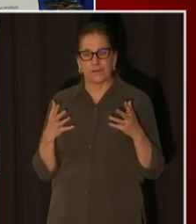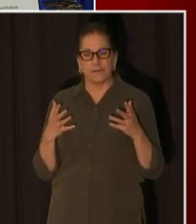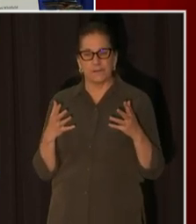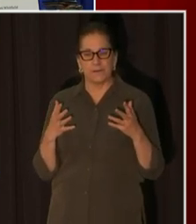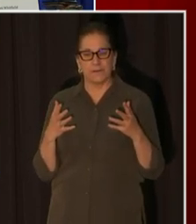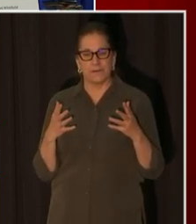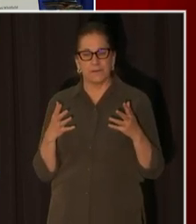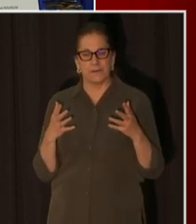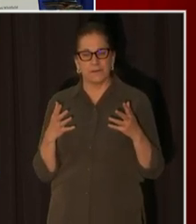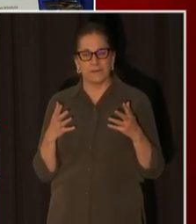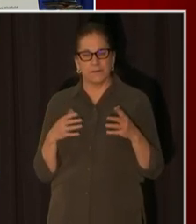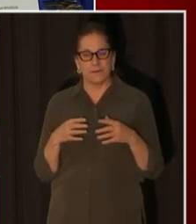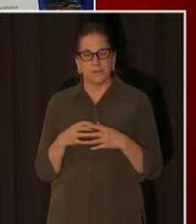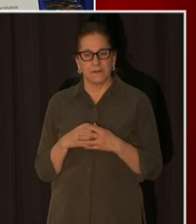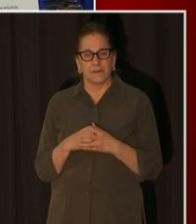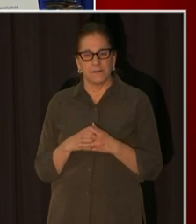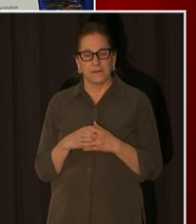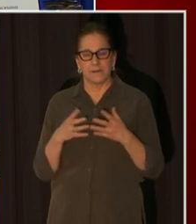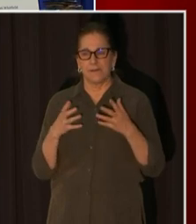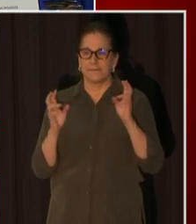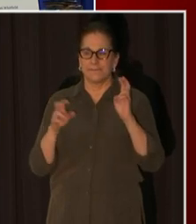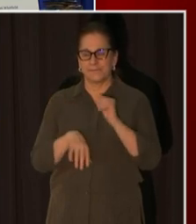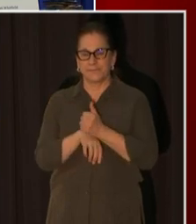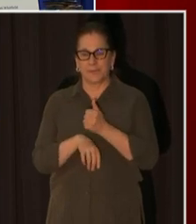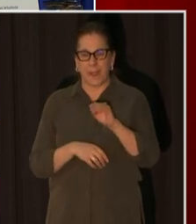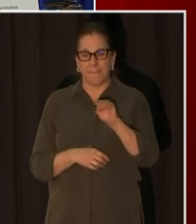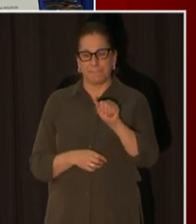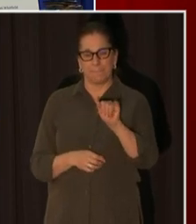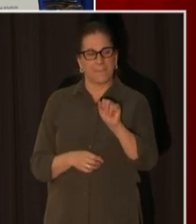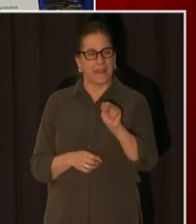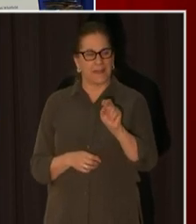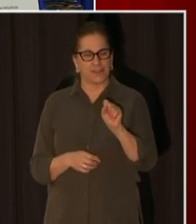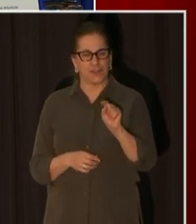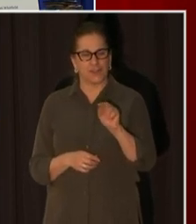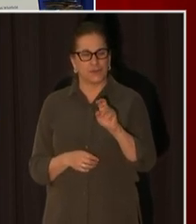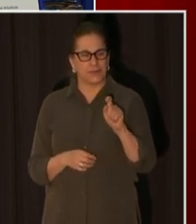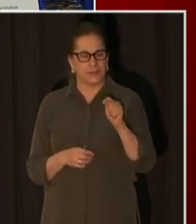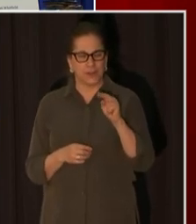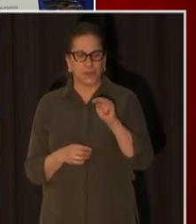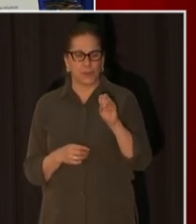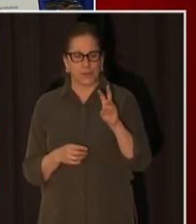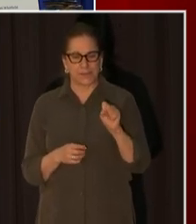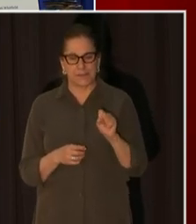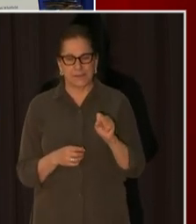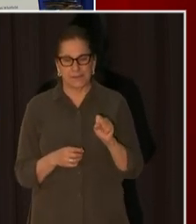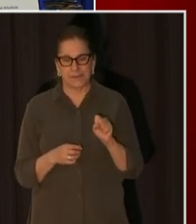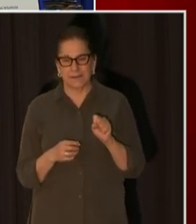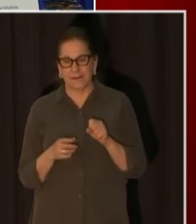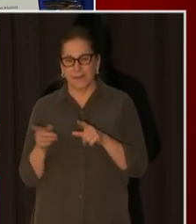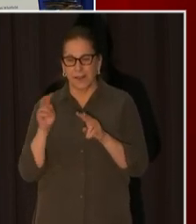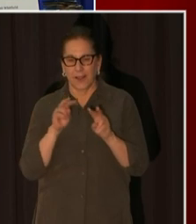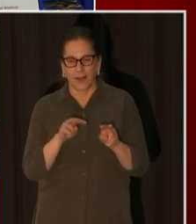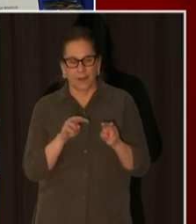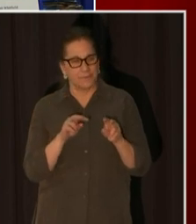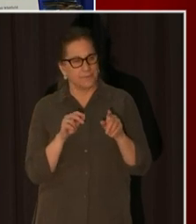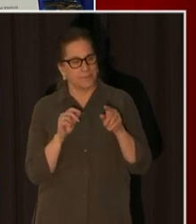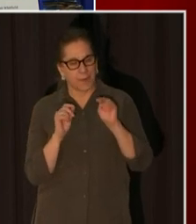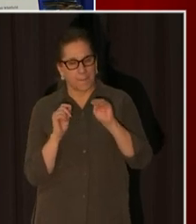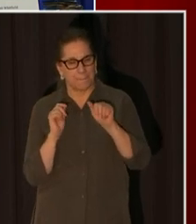application. I know folks are waiting to hear back about the microgrant program, but there is nothing stopping anyone from